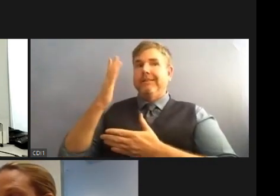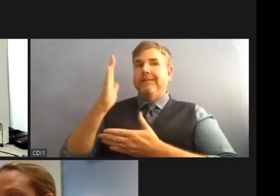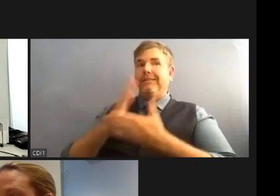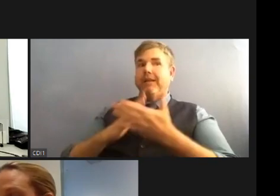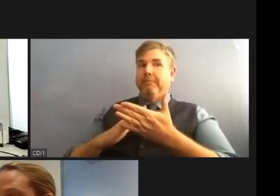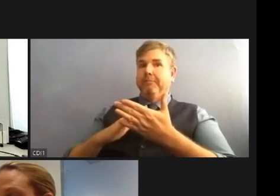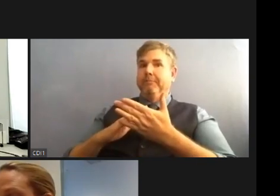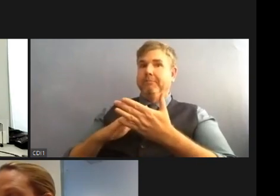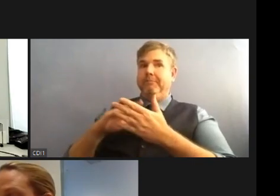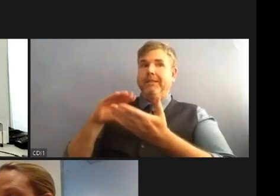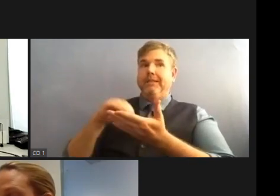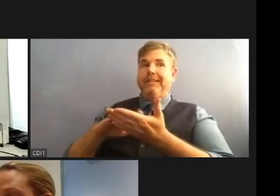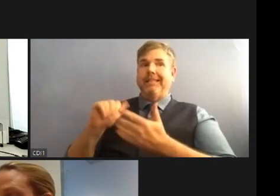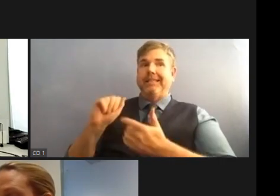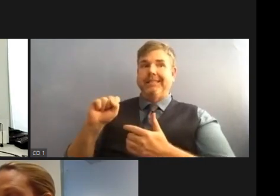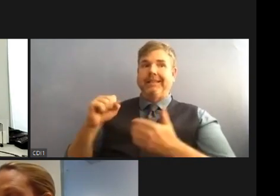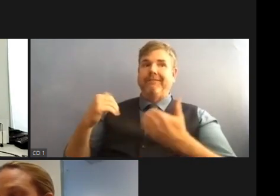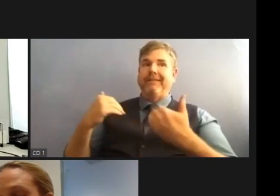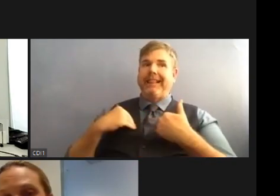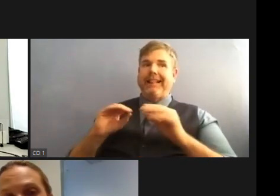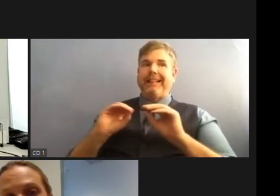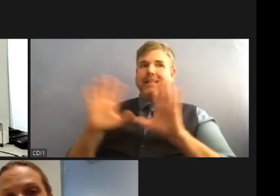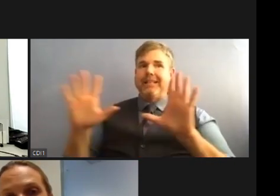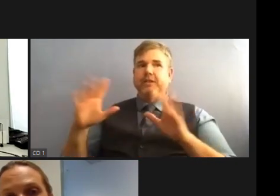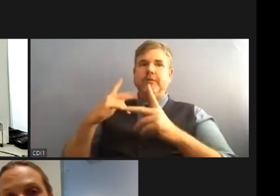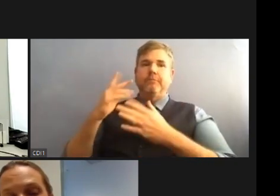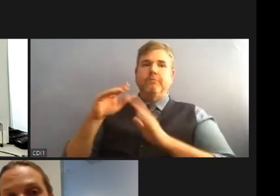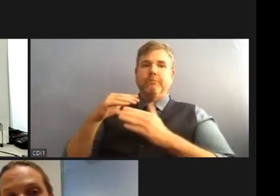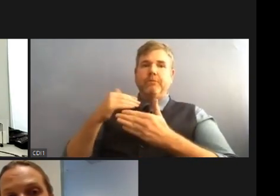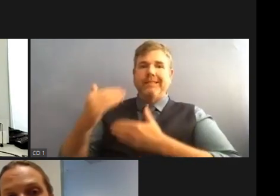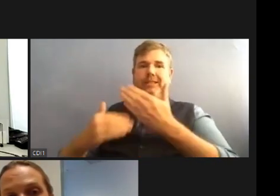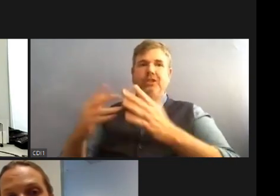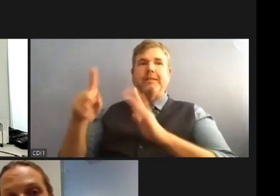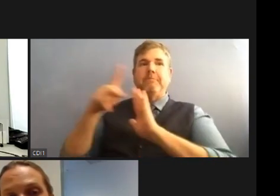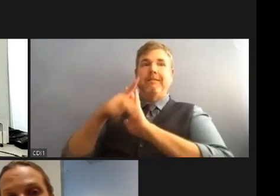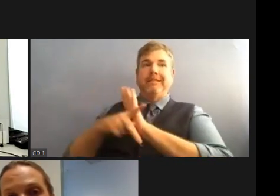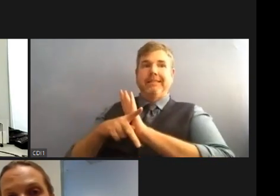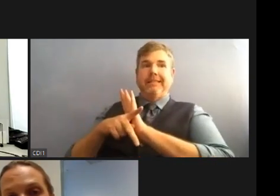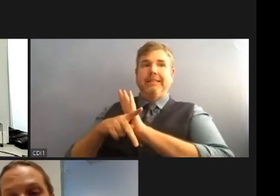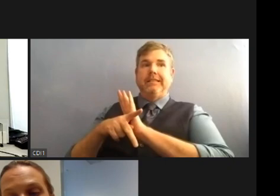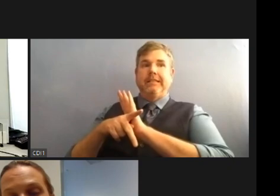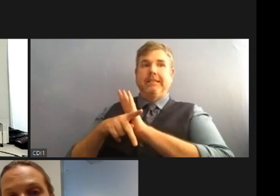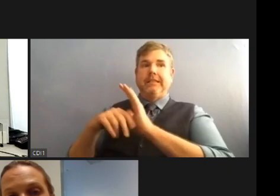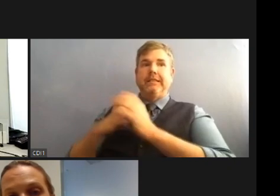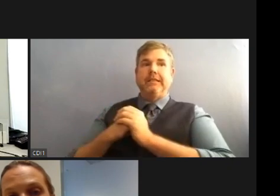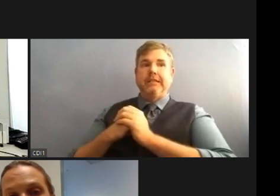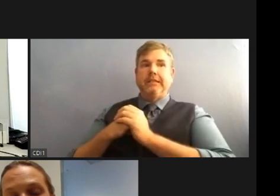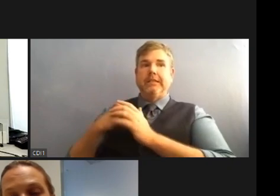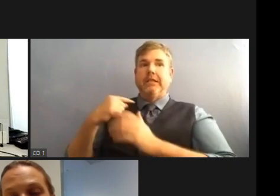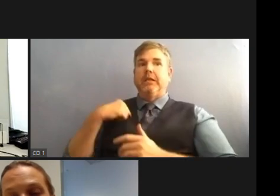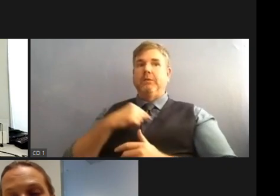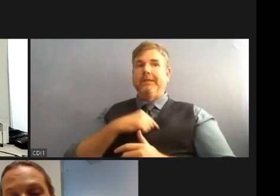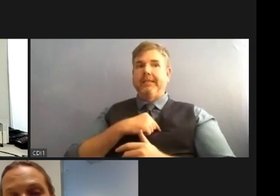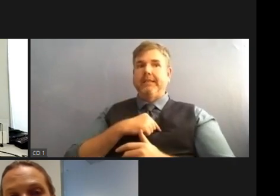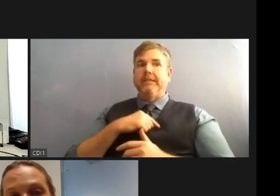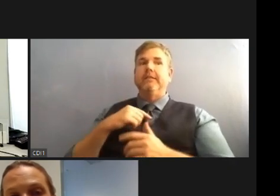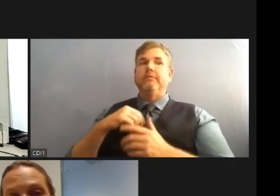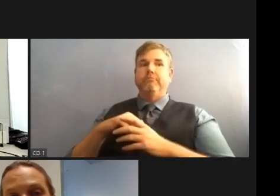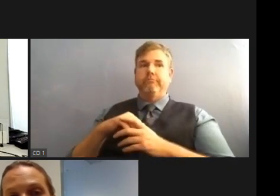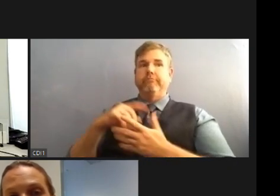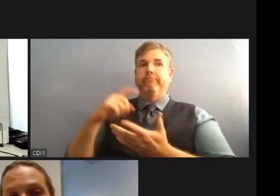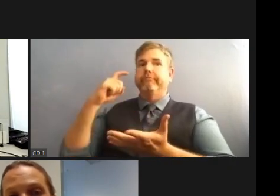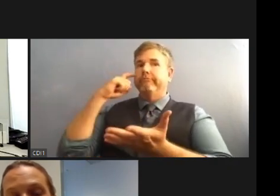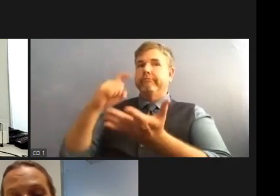around how to manage that is something we've been able to really define through our experience in those pilot settings.